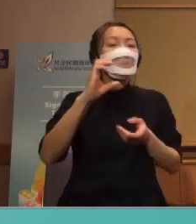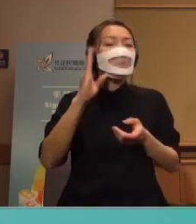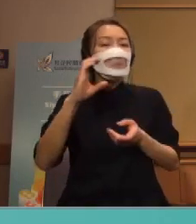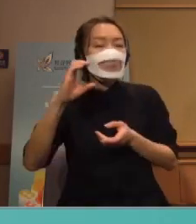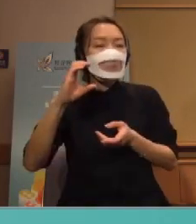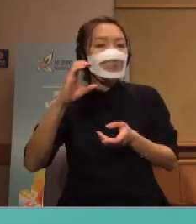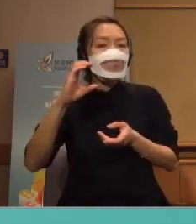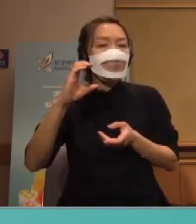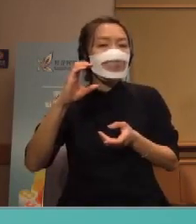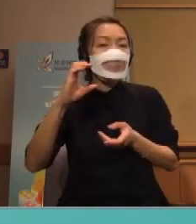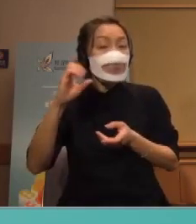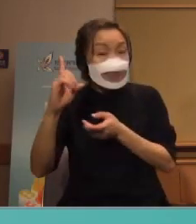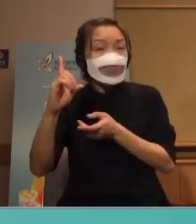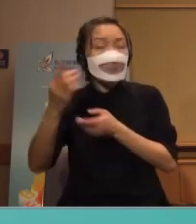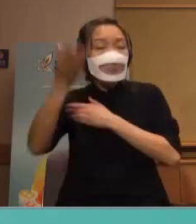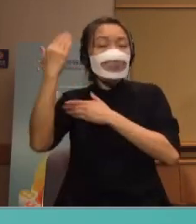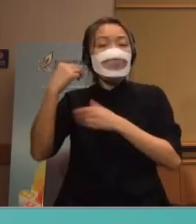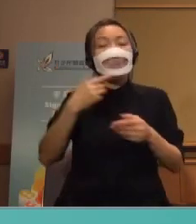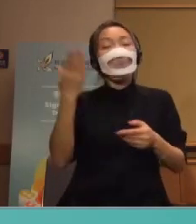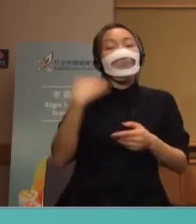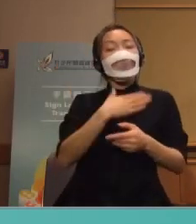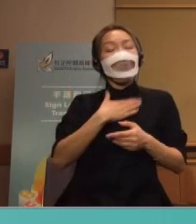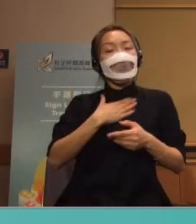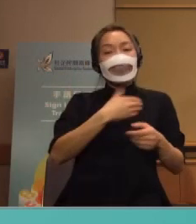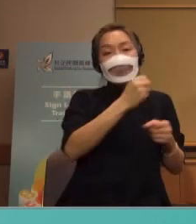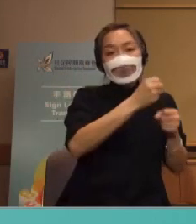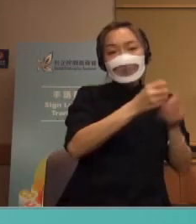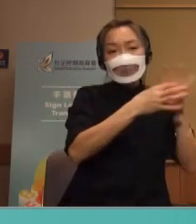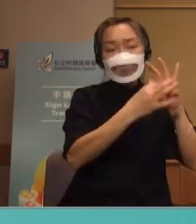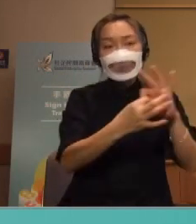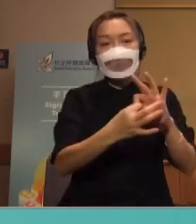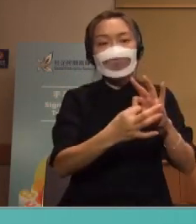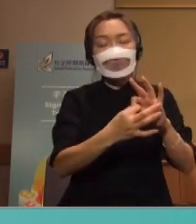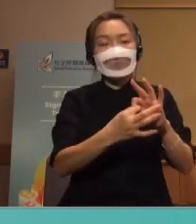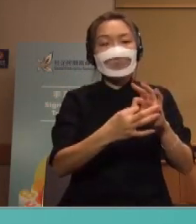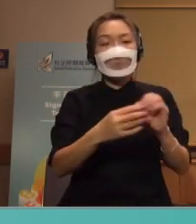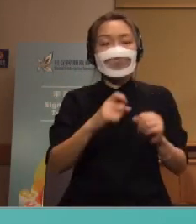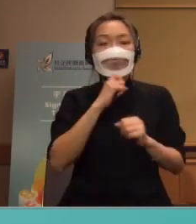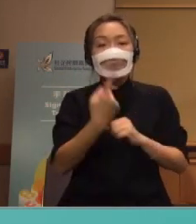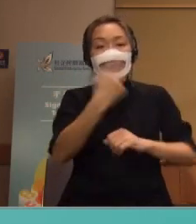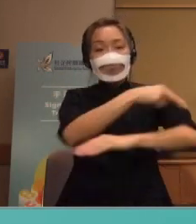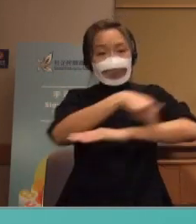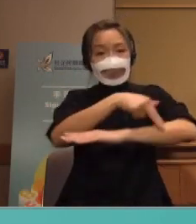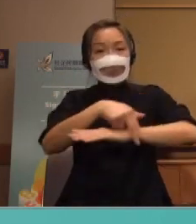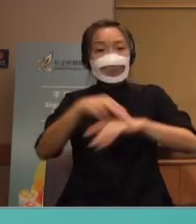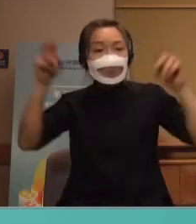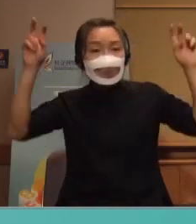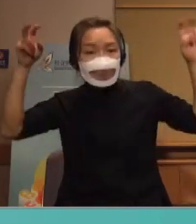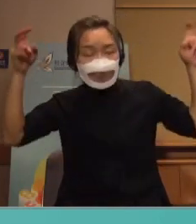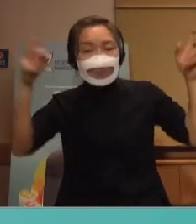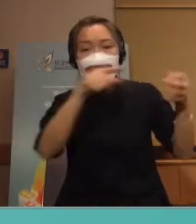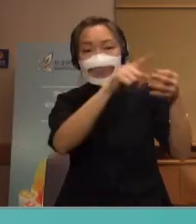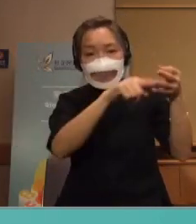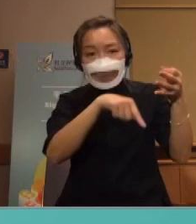there. And one of the programs that were a highlight of my career was the Enbridge program. So building the e-Hong Kong dollar and the